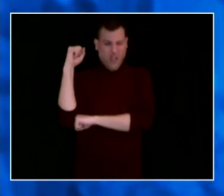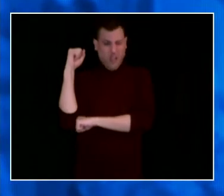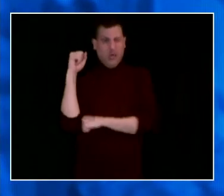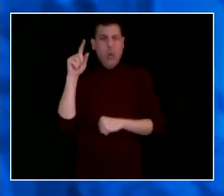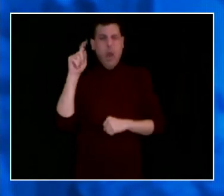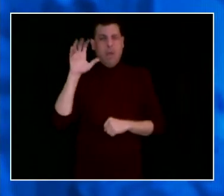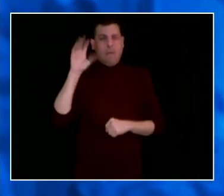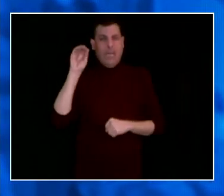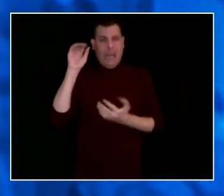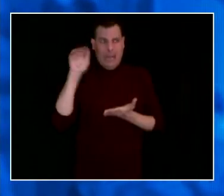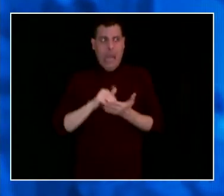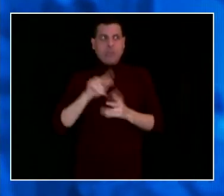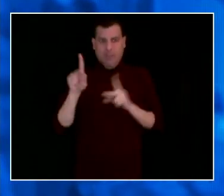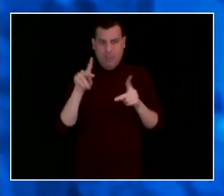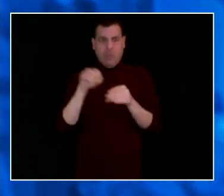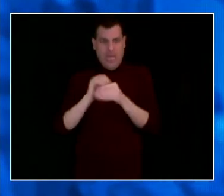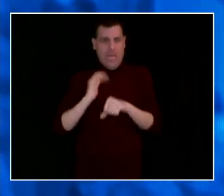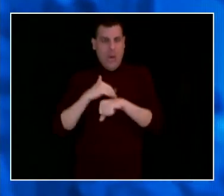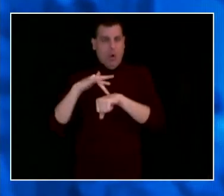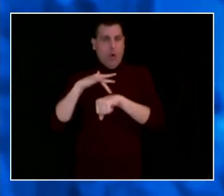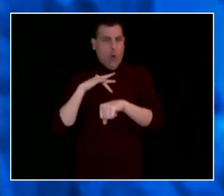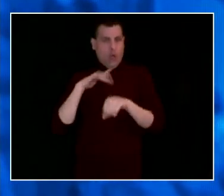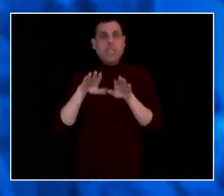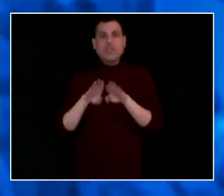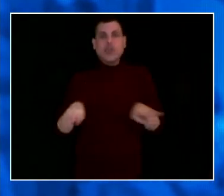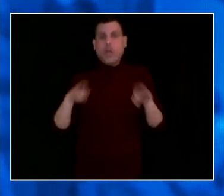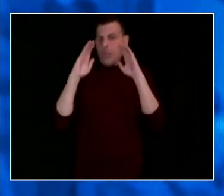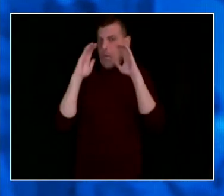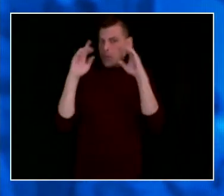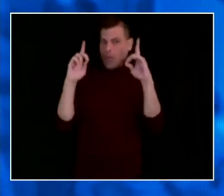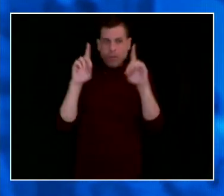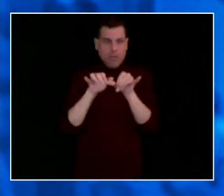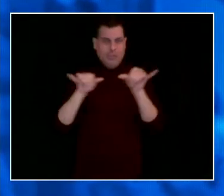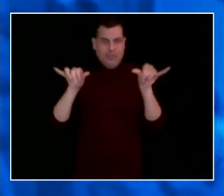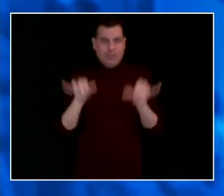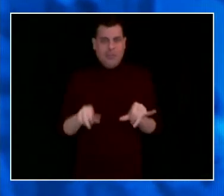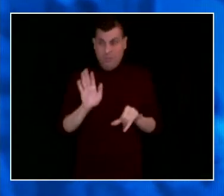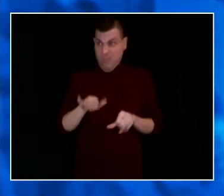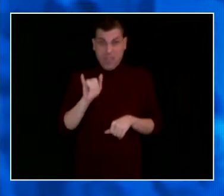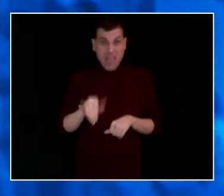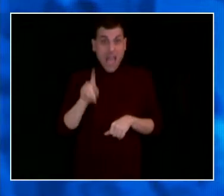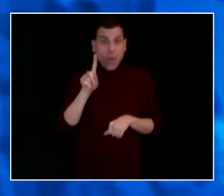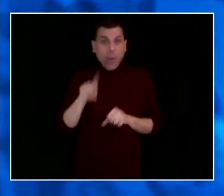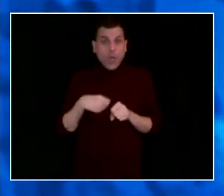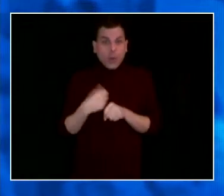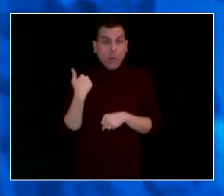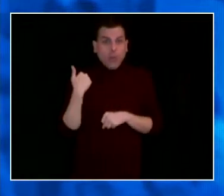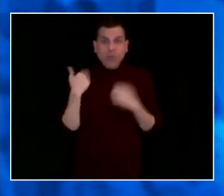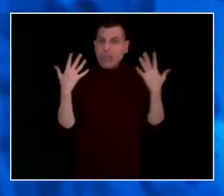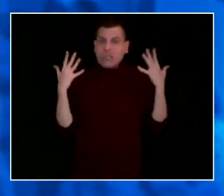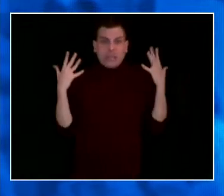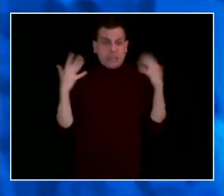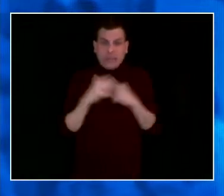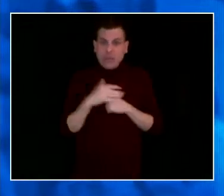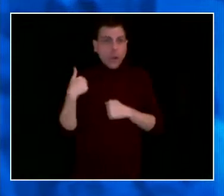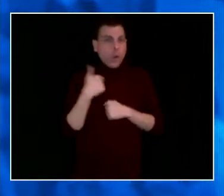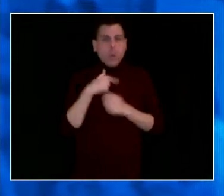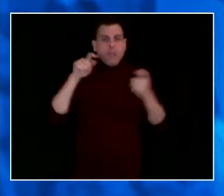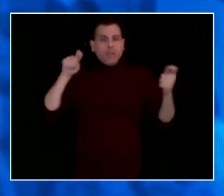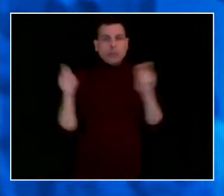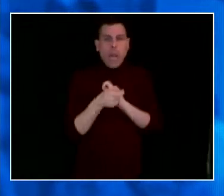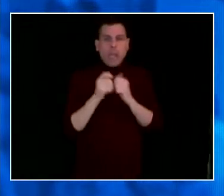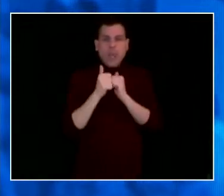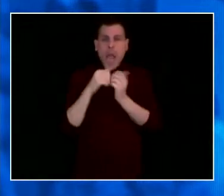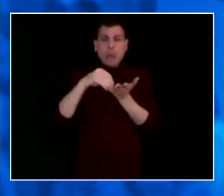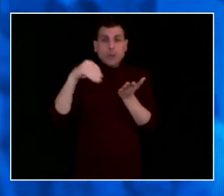in our early childhood education system last year alone. We transformed the way our students learn to read and do